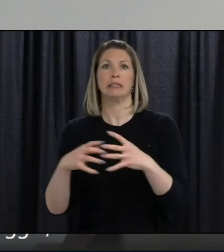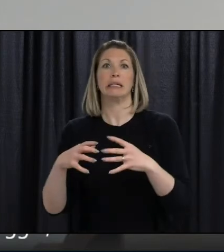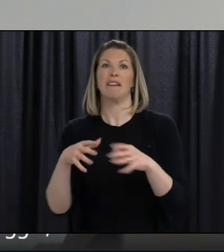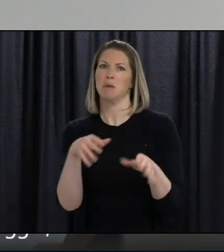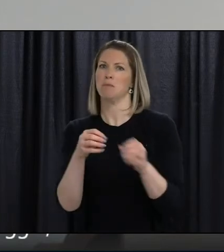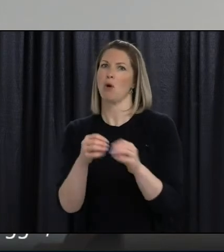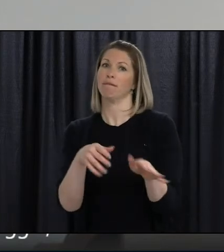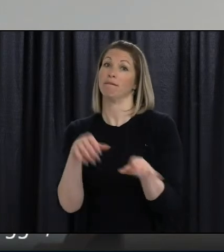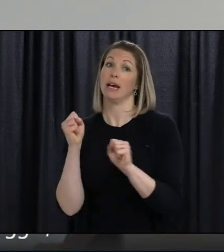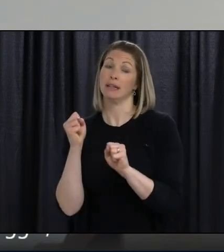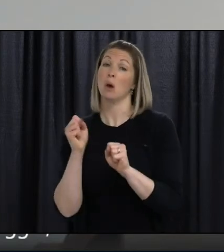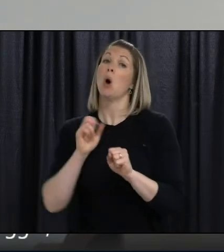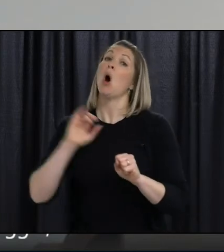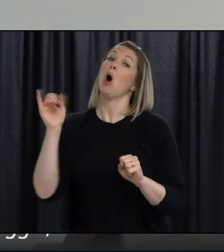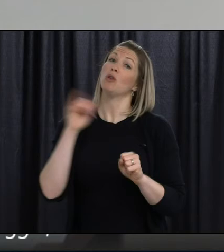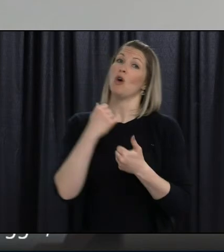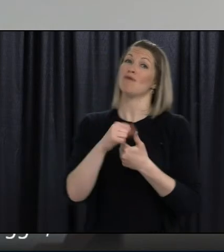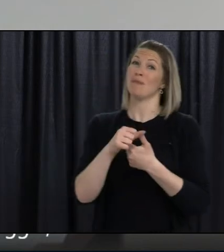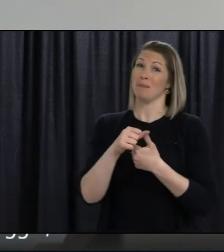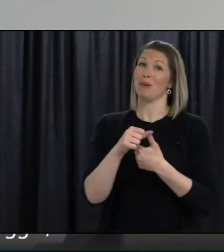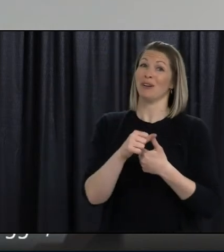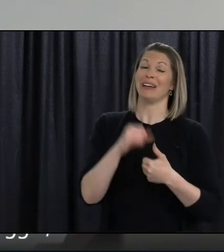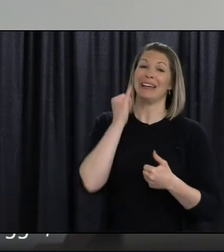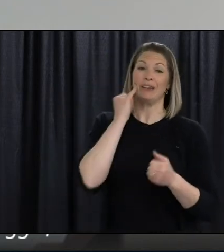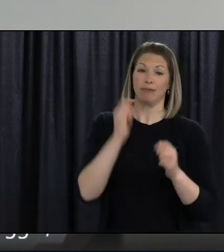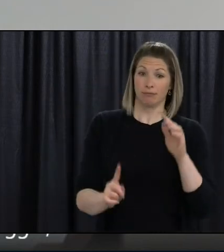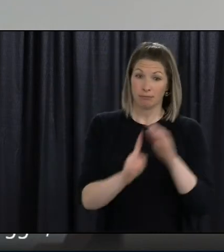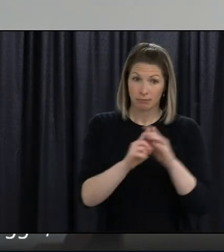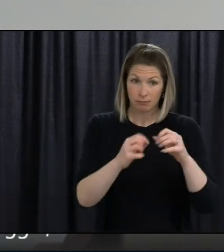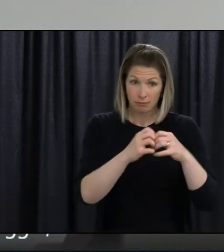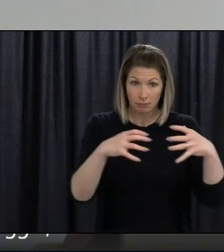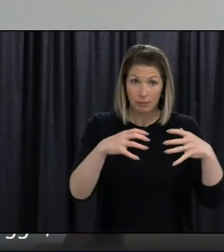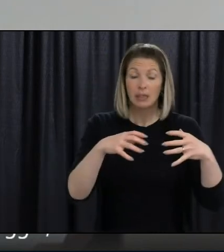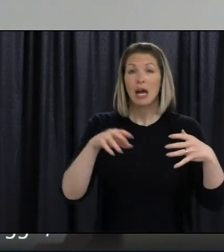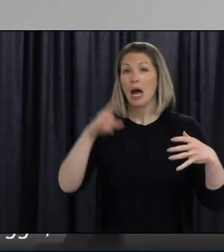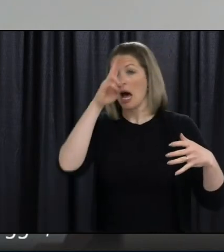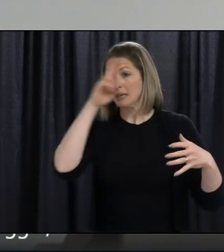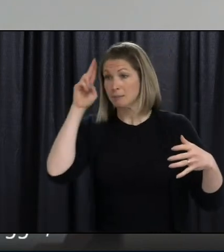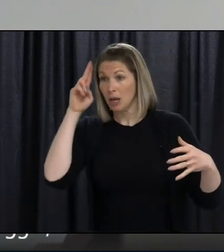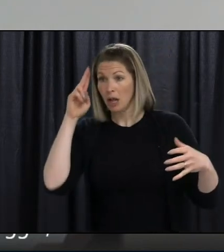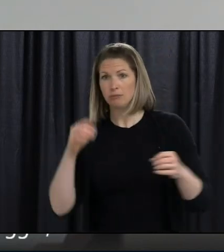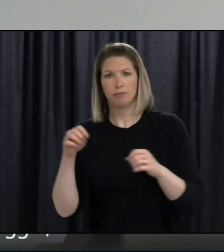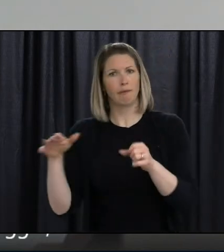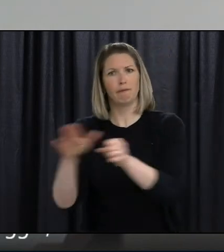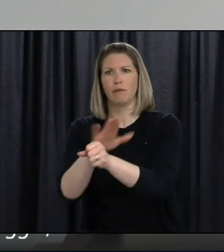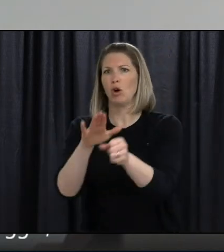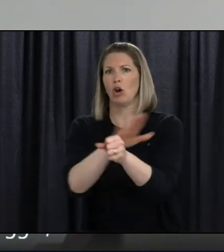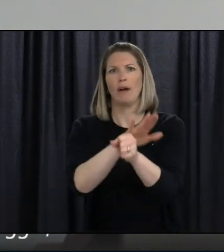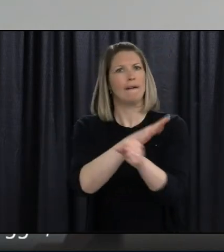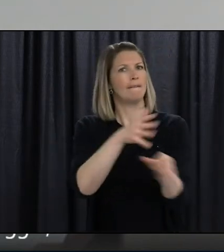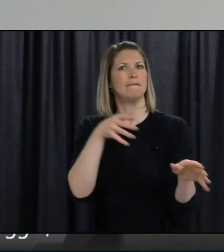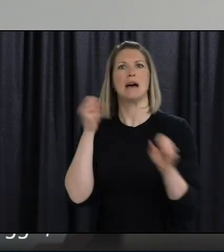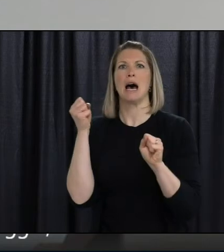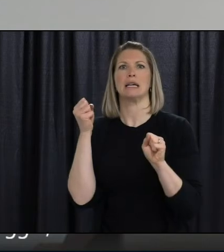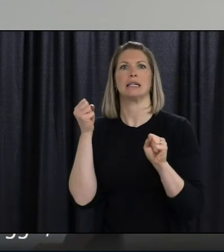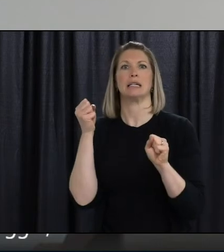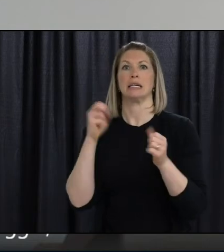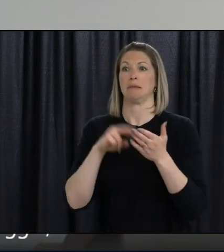those beds. We can go from 0 to another cluster in less than 2. So we've got a challenge